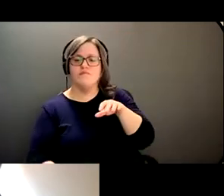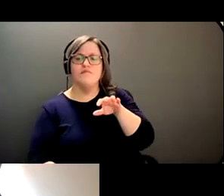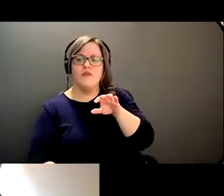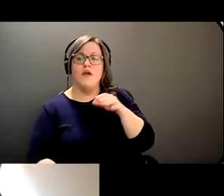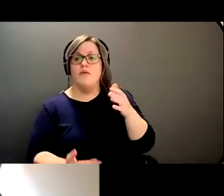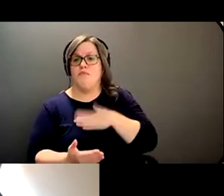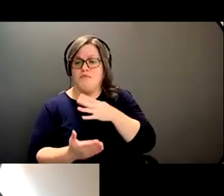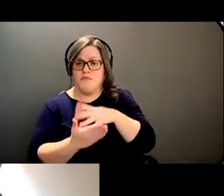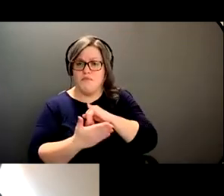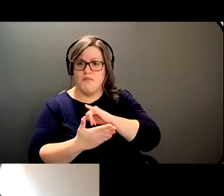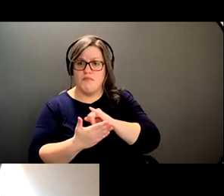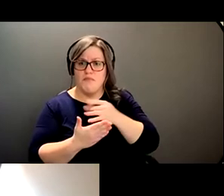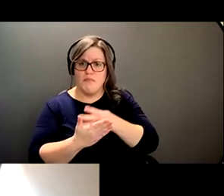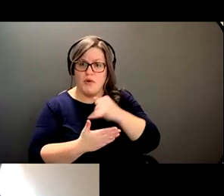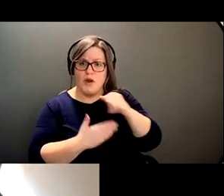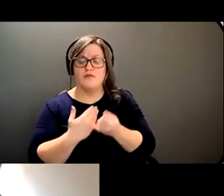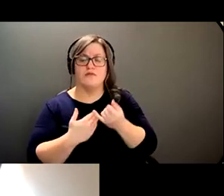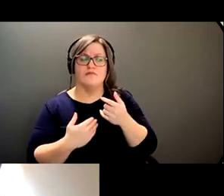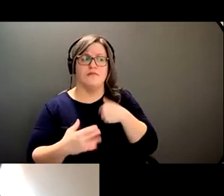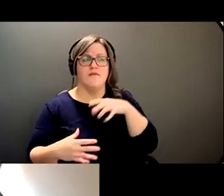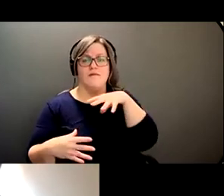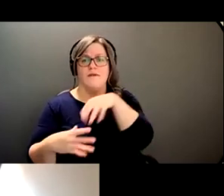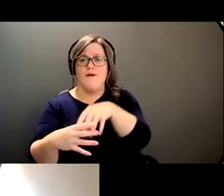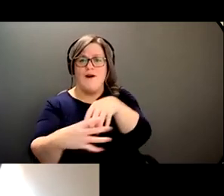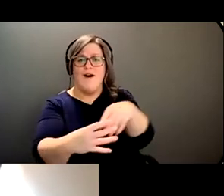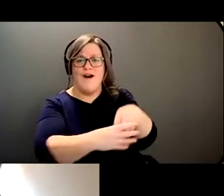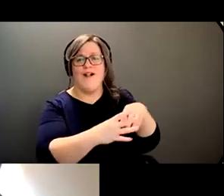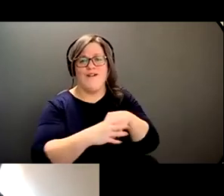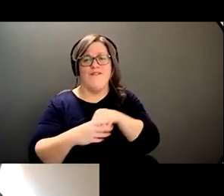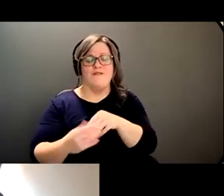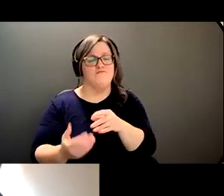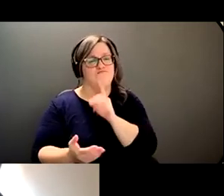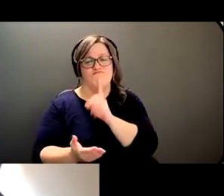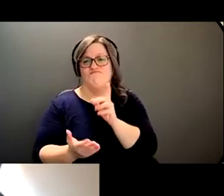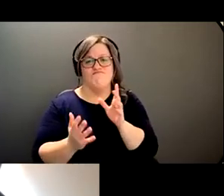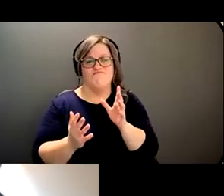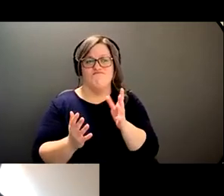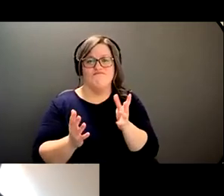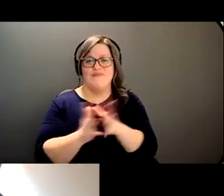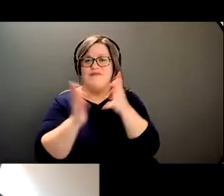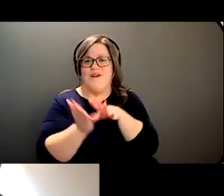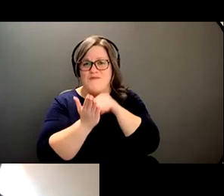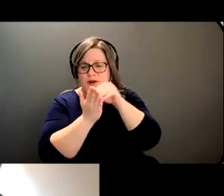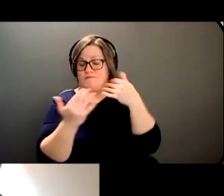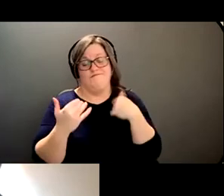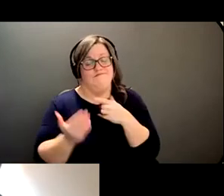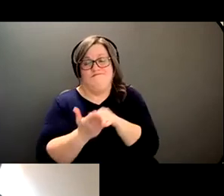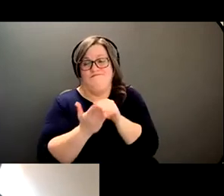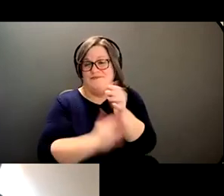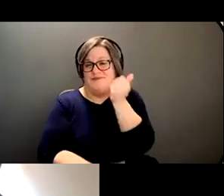been a lifelong lesson that I'm also still learning and relearning every day. I think the very